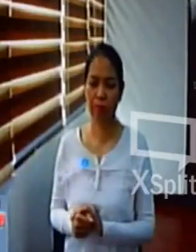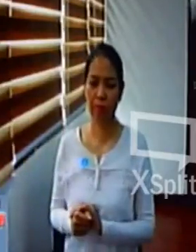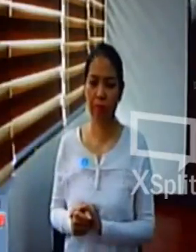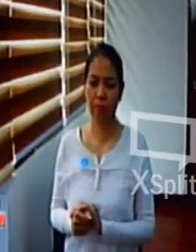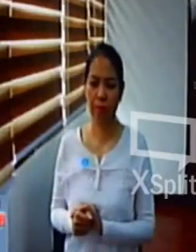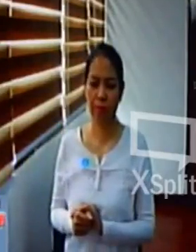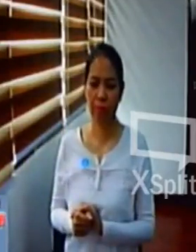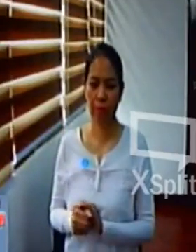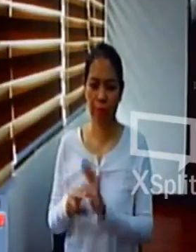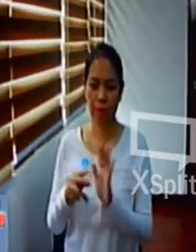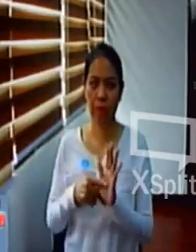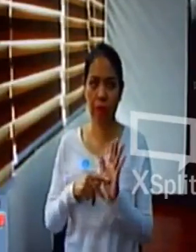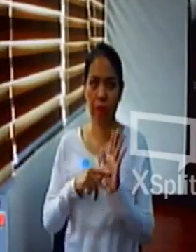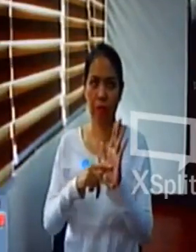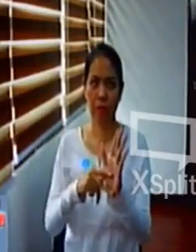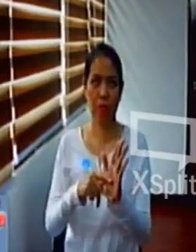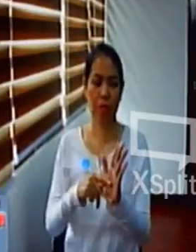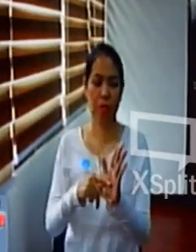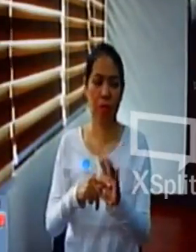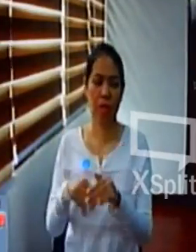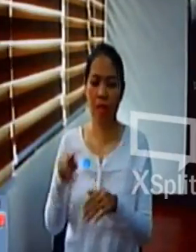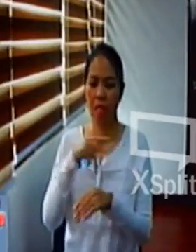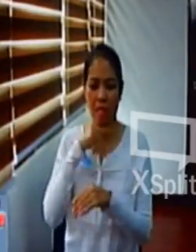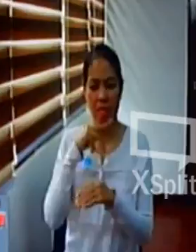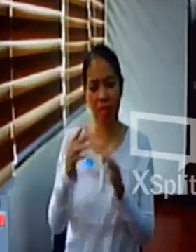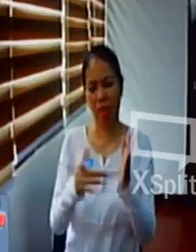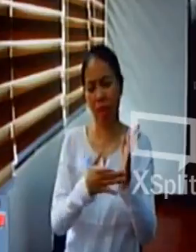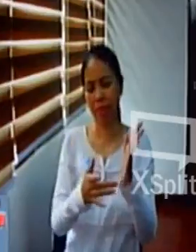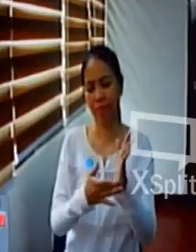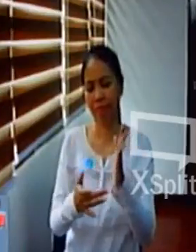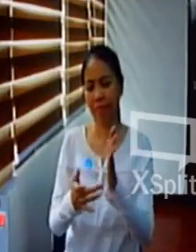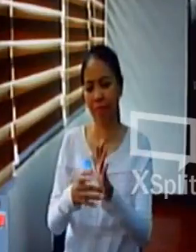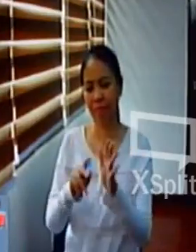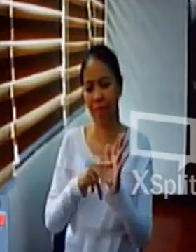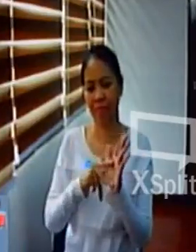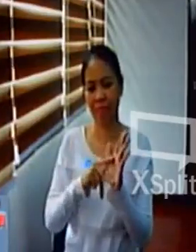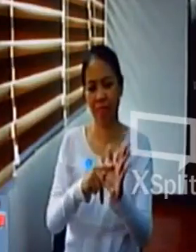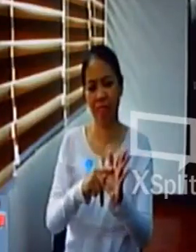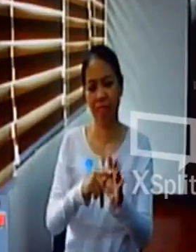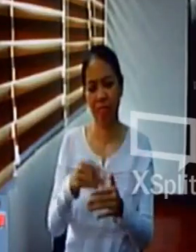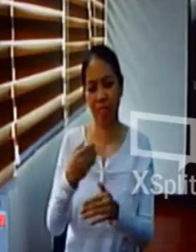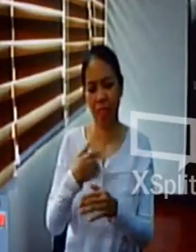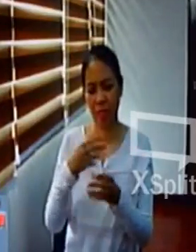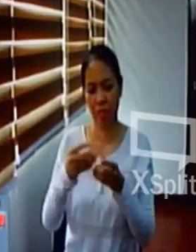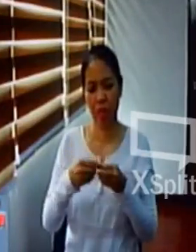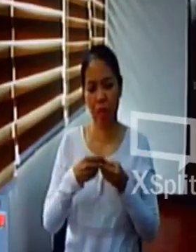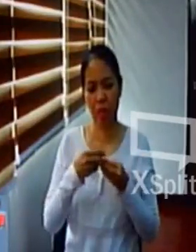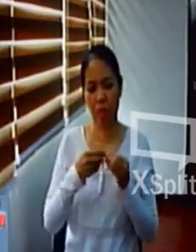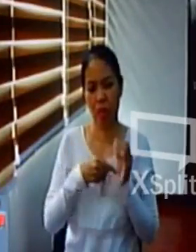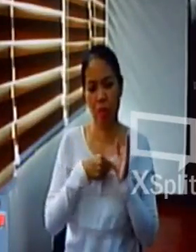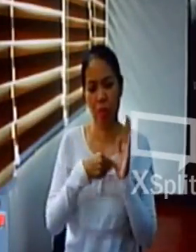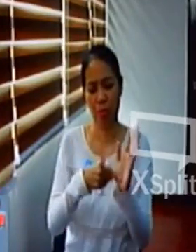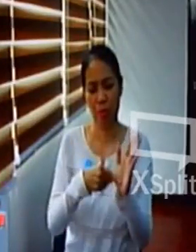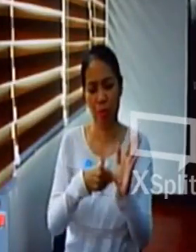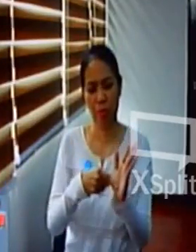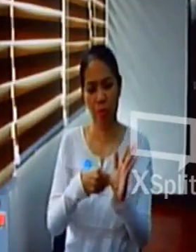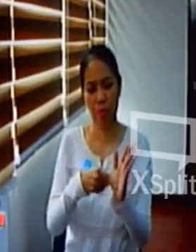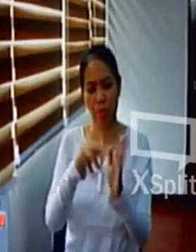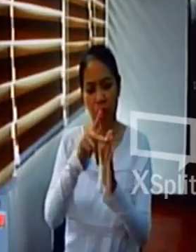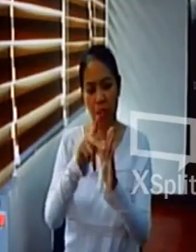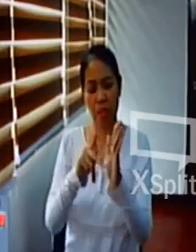this presentation will not be a technical presentation. I'm going to present it at the policy